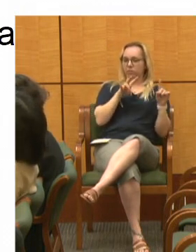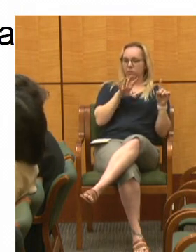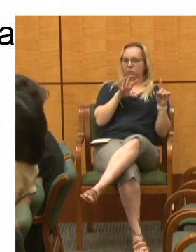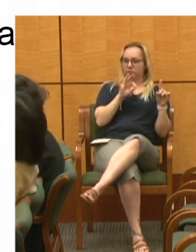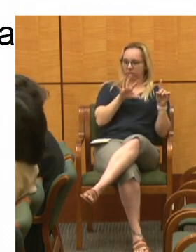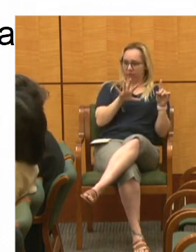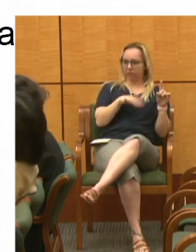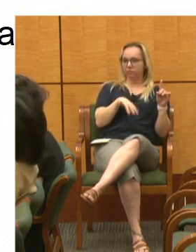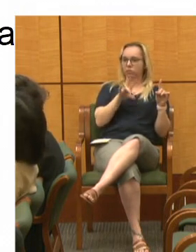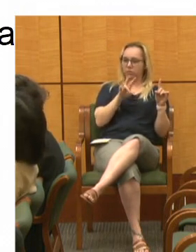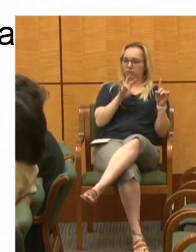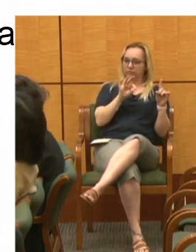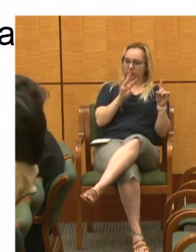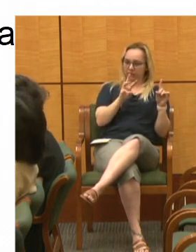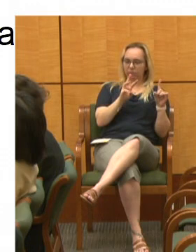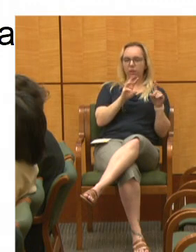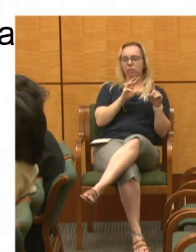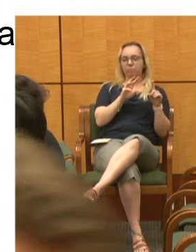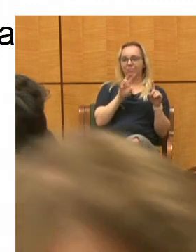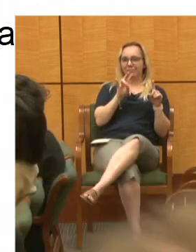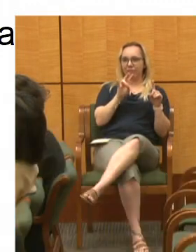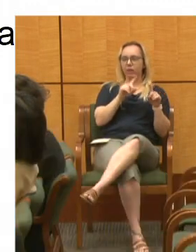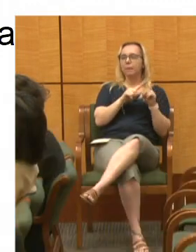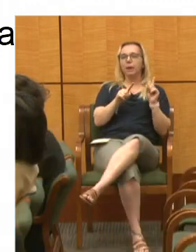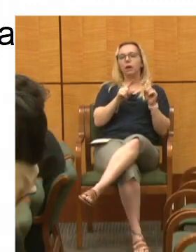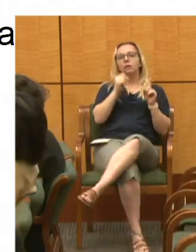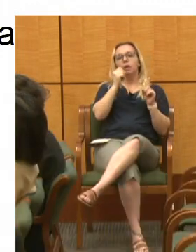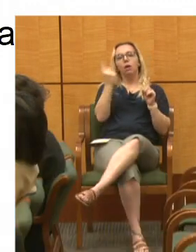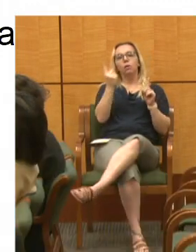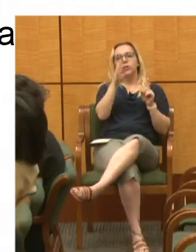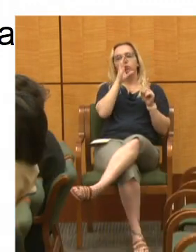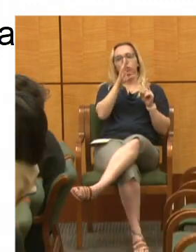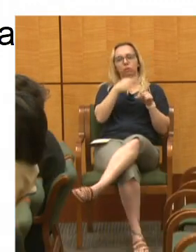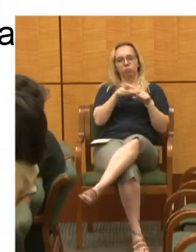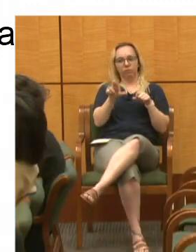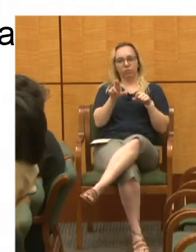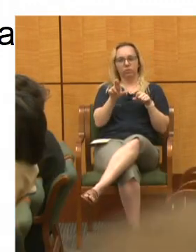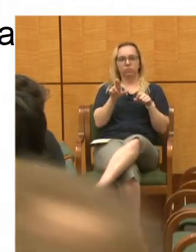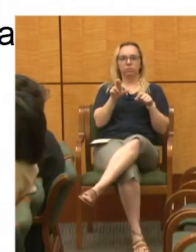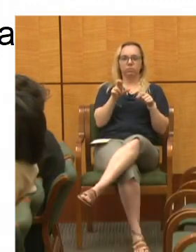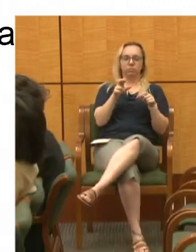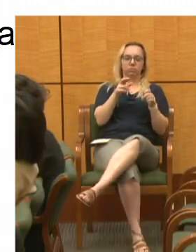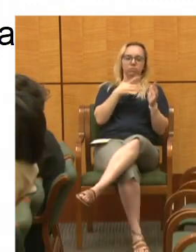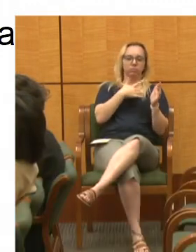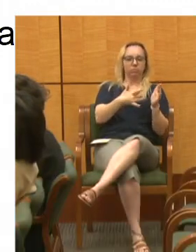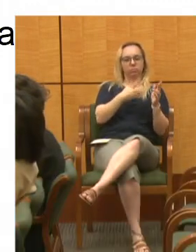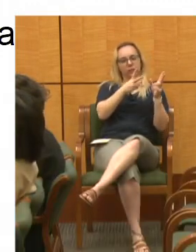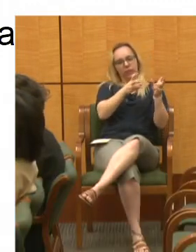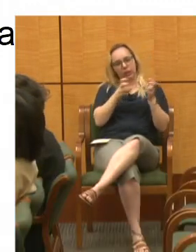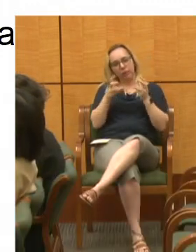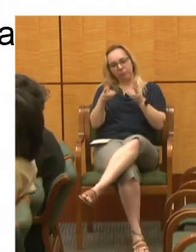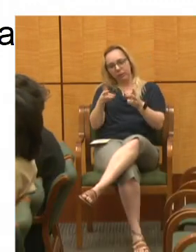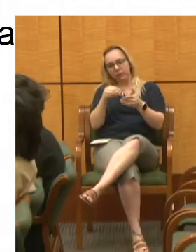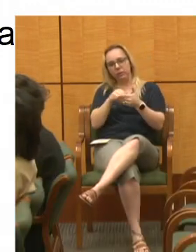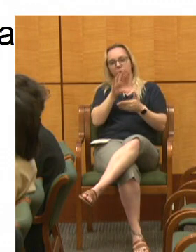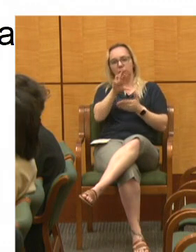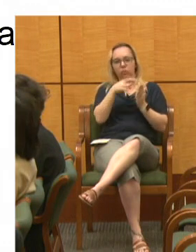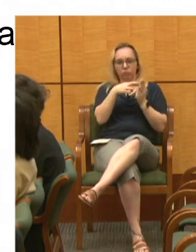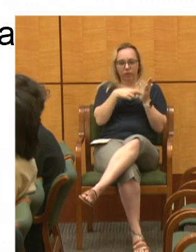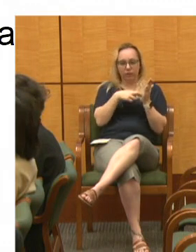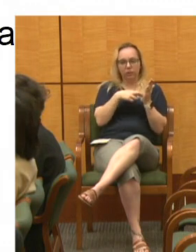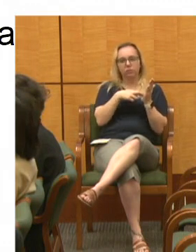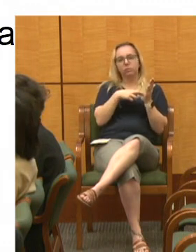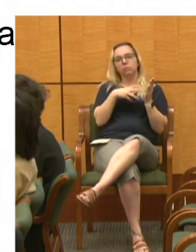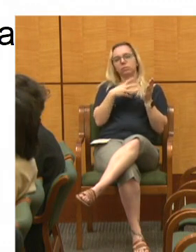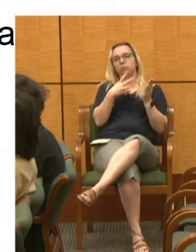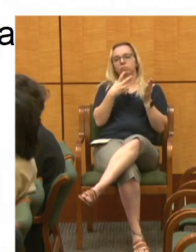or 797. It's not always by direct reference. Oftentimes they copy and paste into their own regulations, and part of that has to do with the